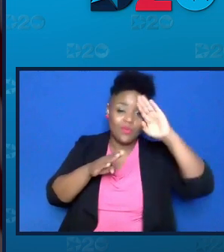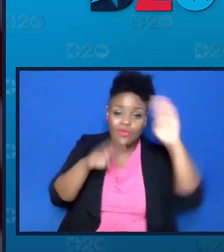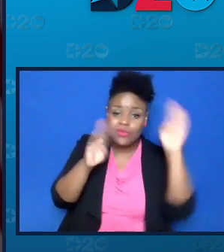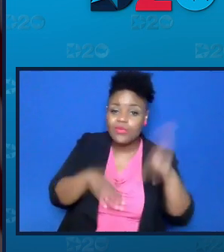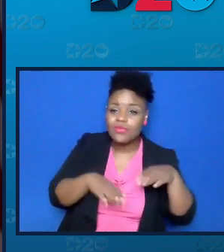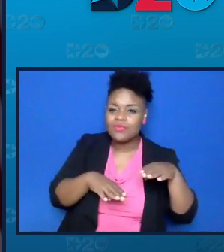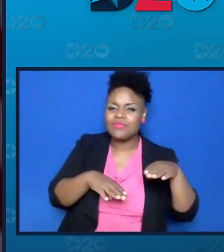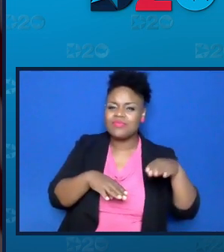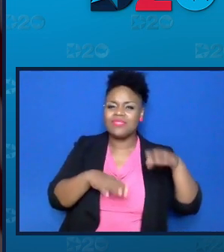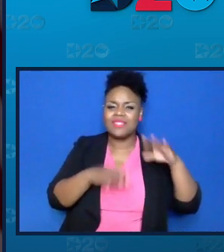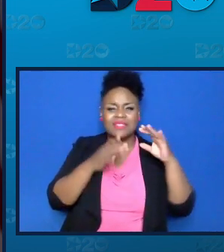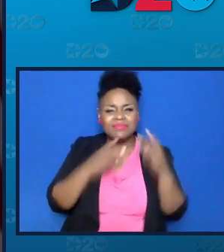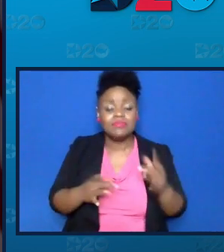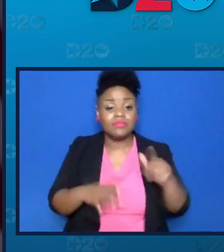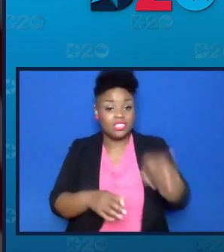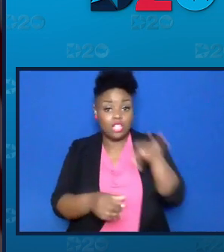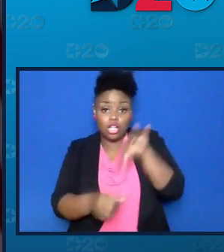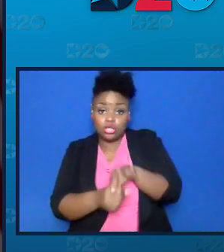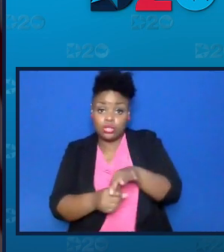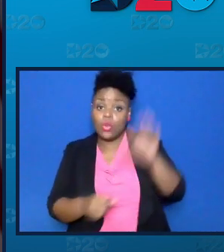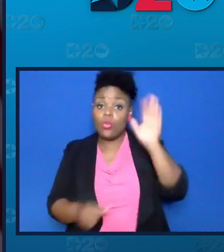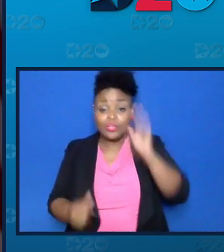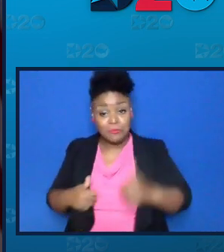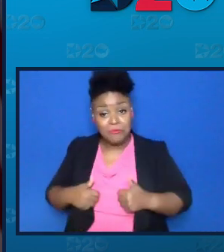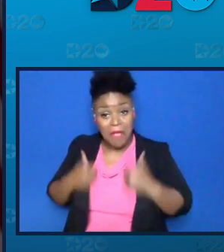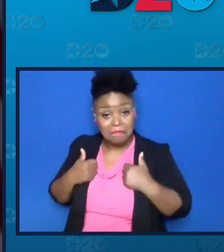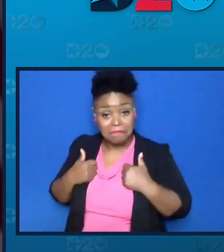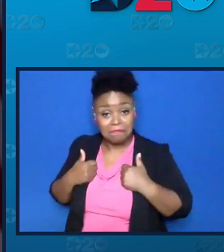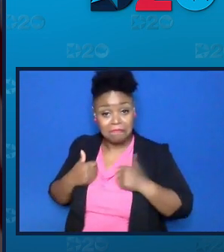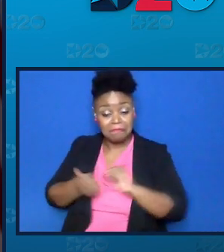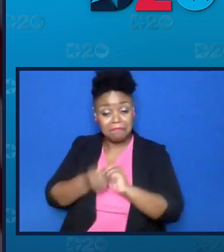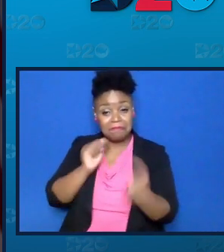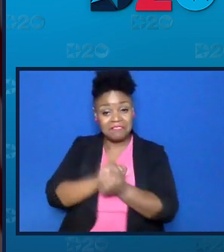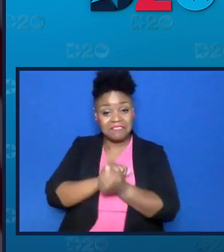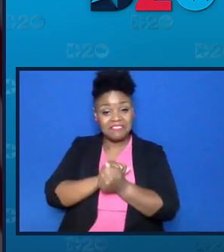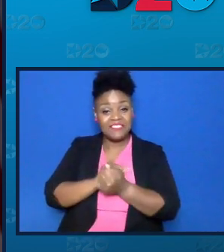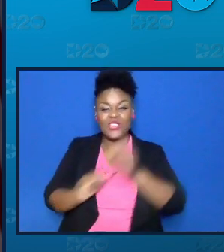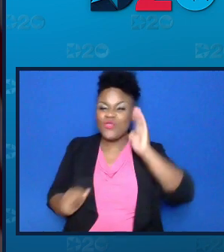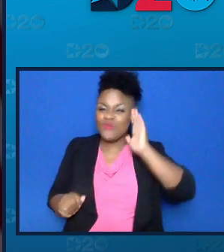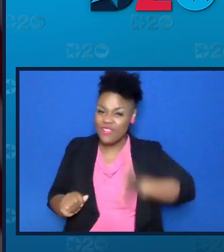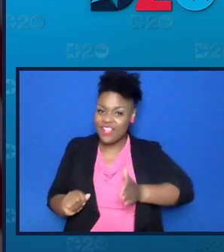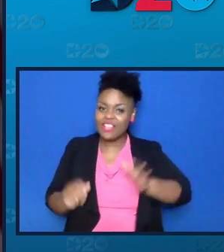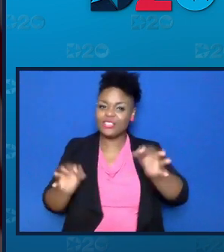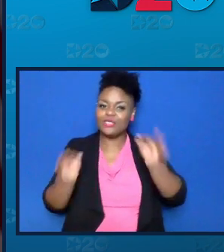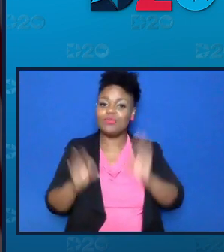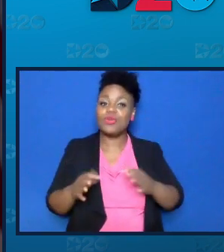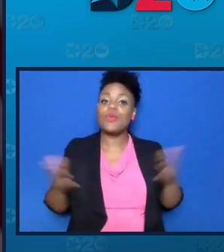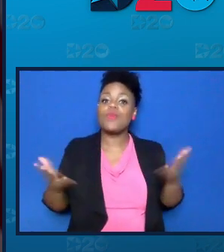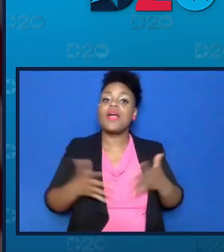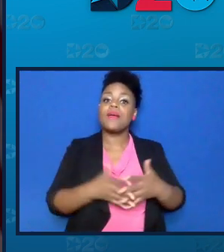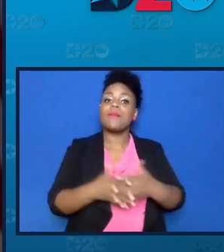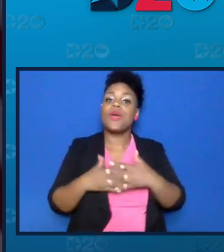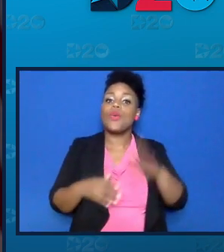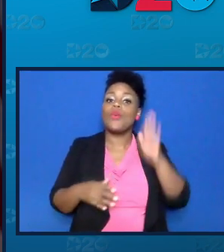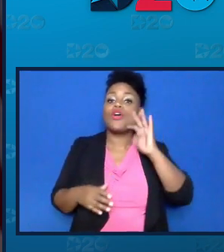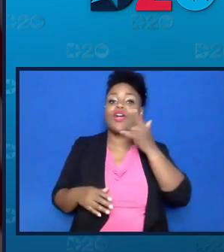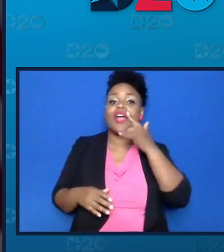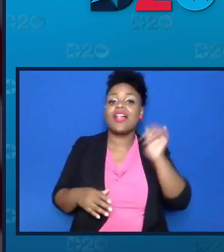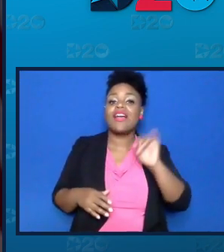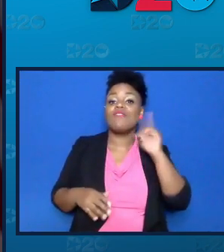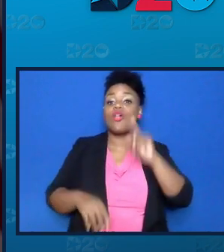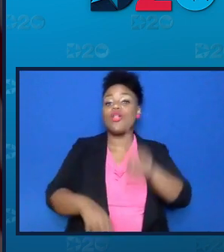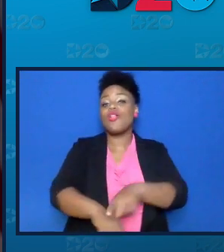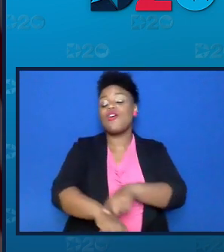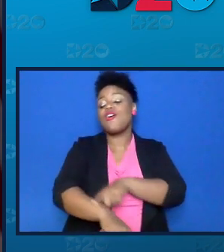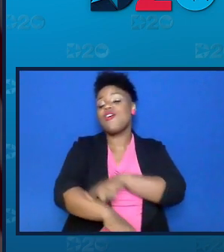election. This will determine what America is going to look like for a long, long time. Character is on the